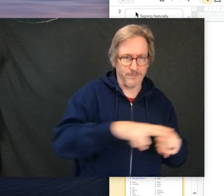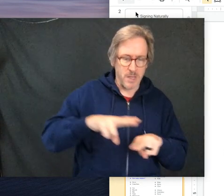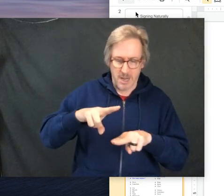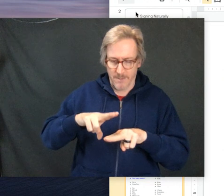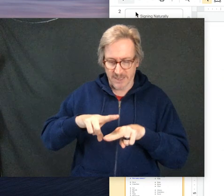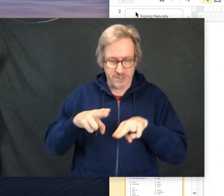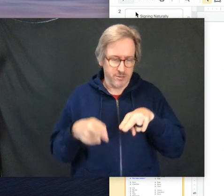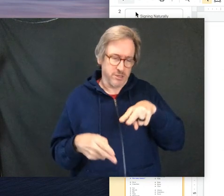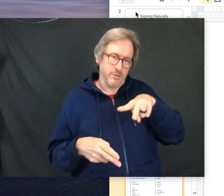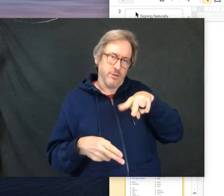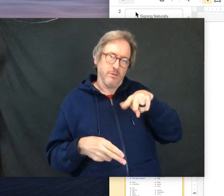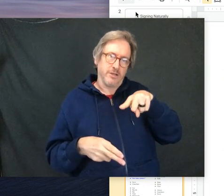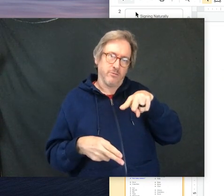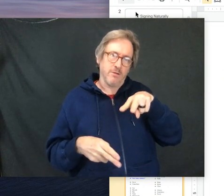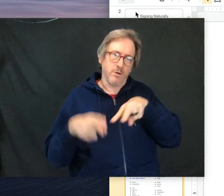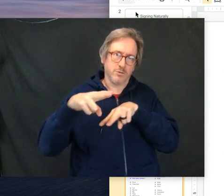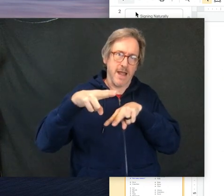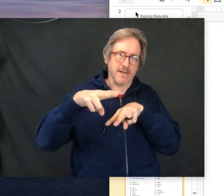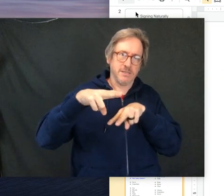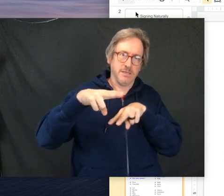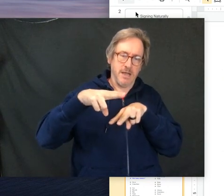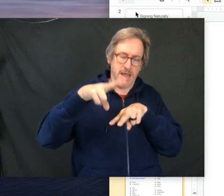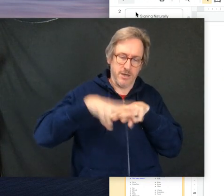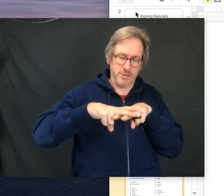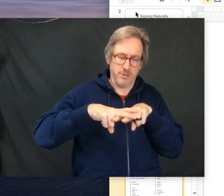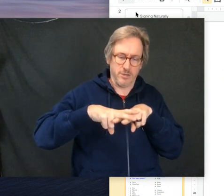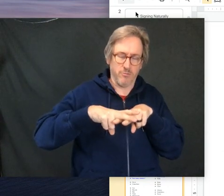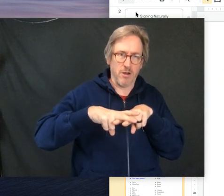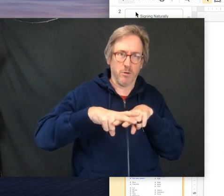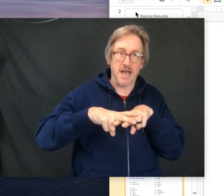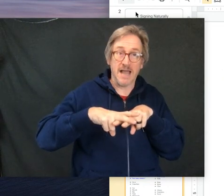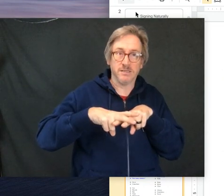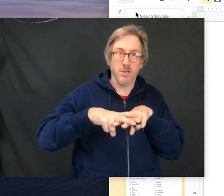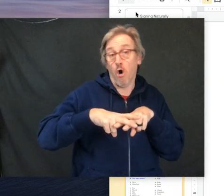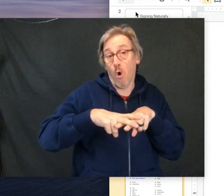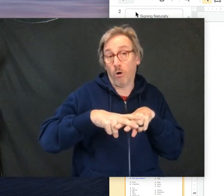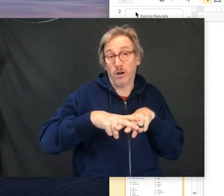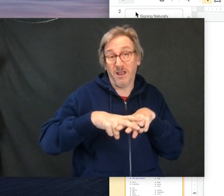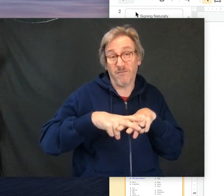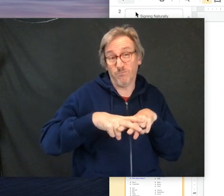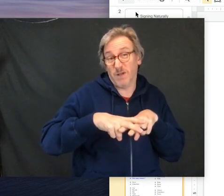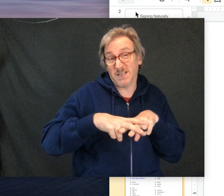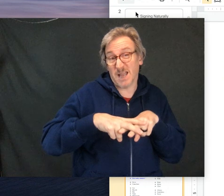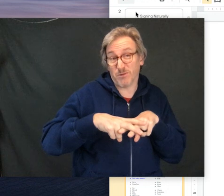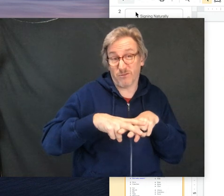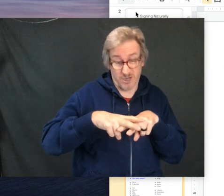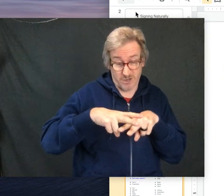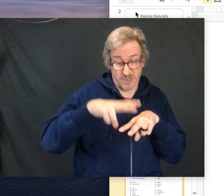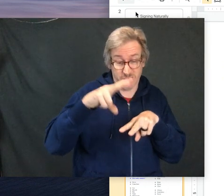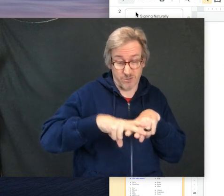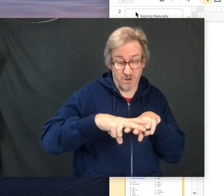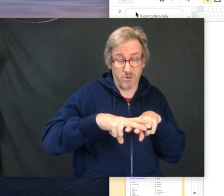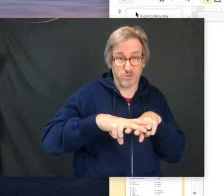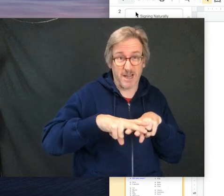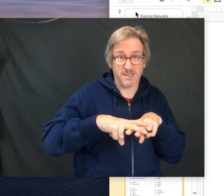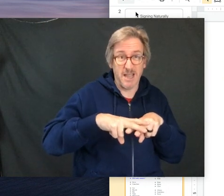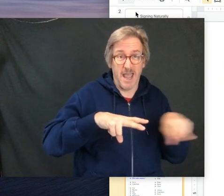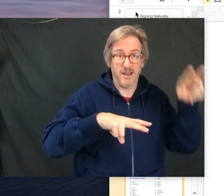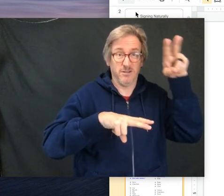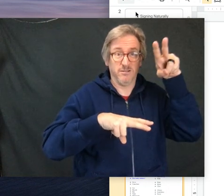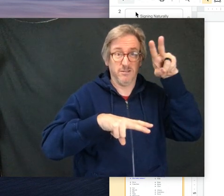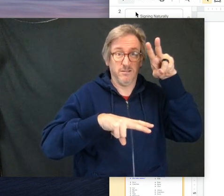Right. It's also the railroad tracks and the railroad ties, or as I prefer it, here's the railroad